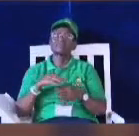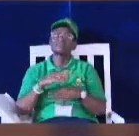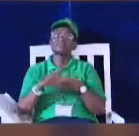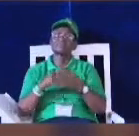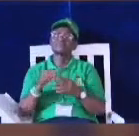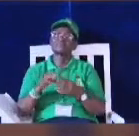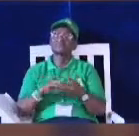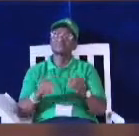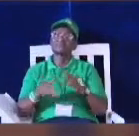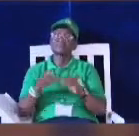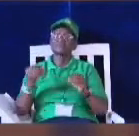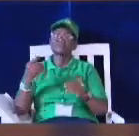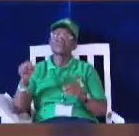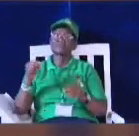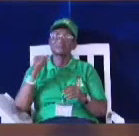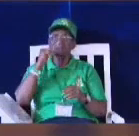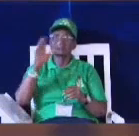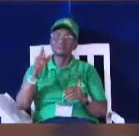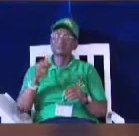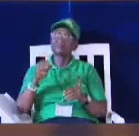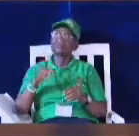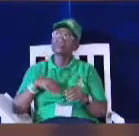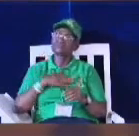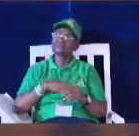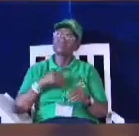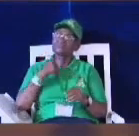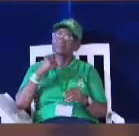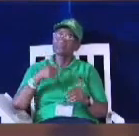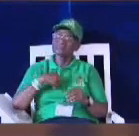Woman, tell me the whole story,